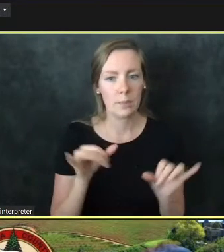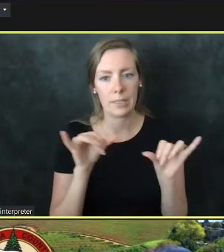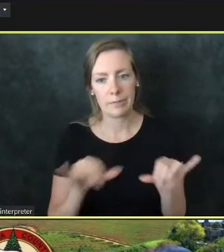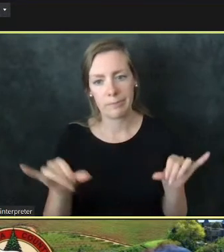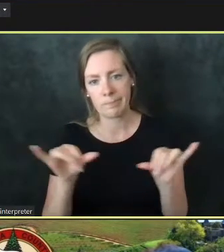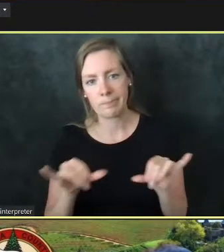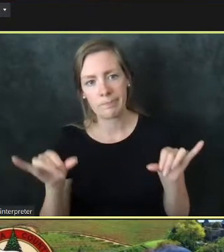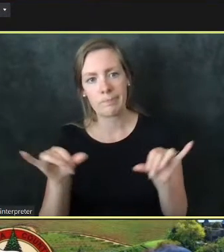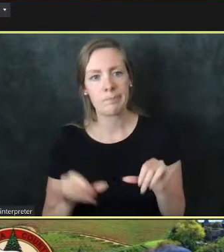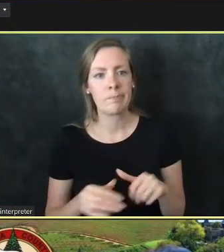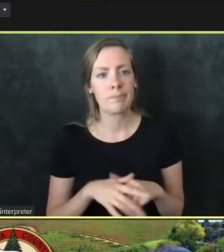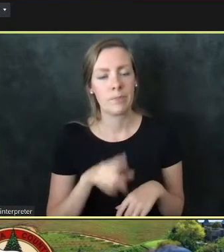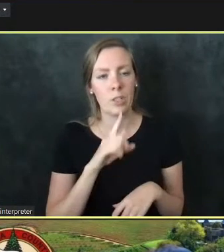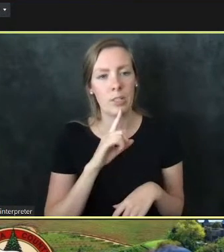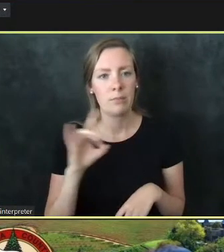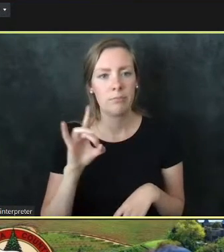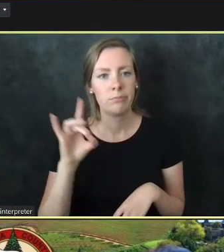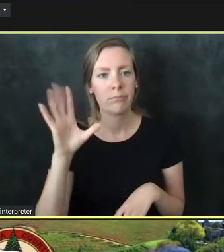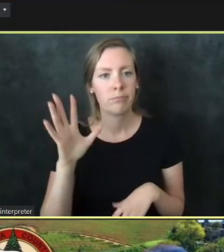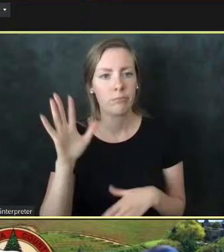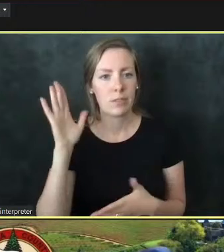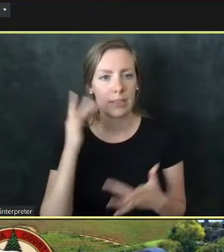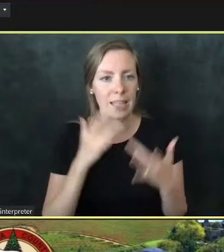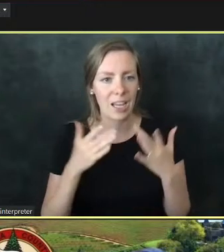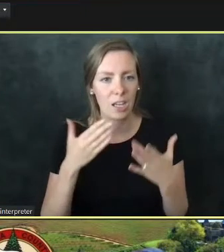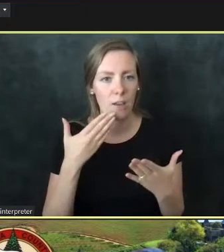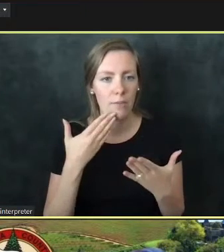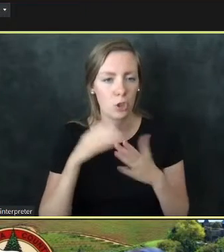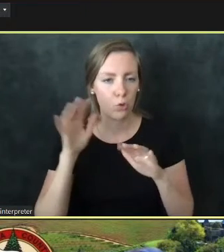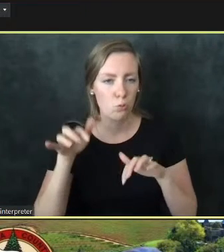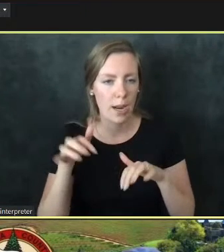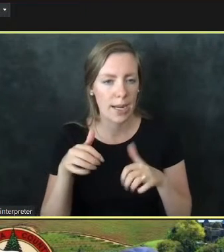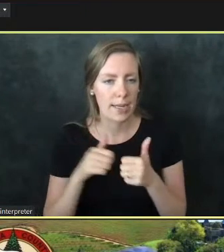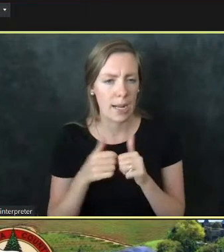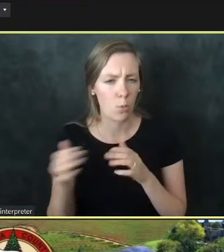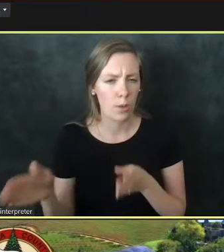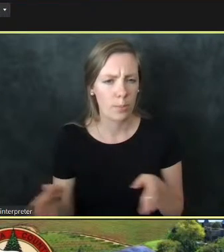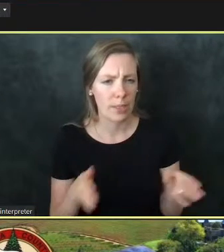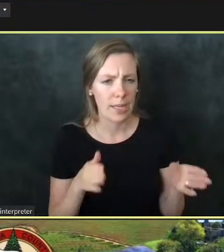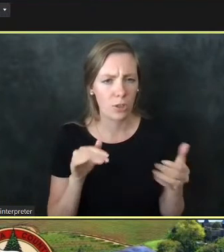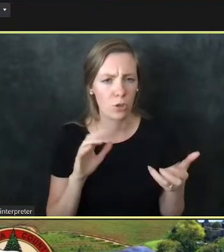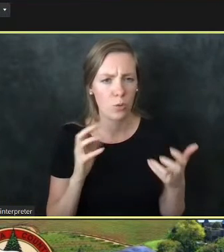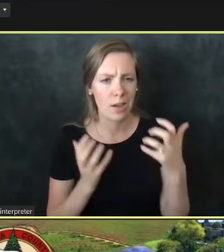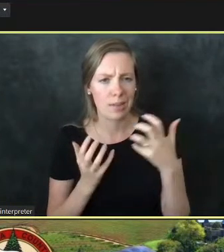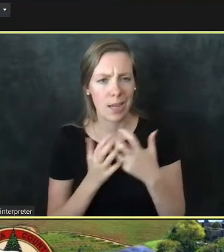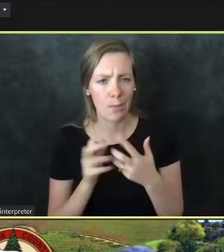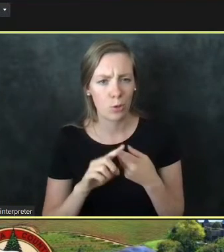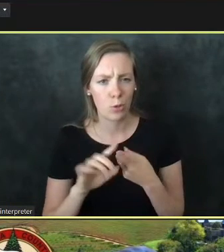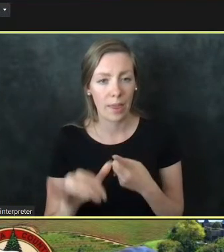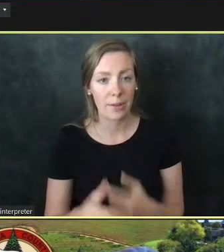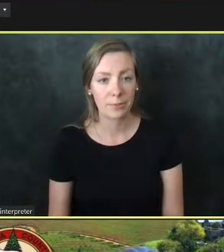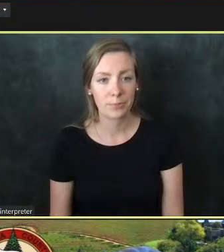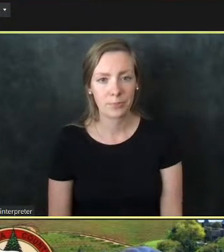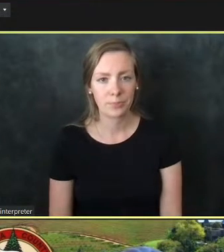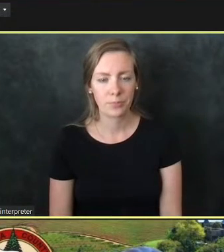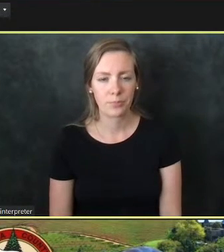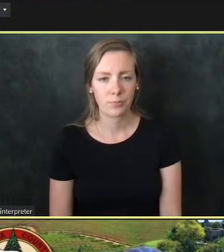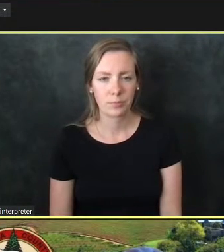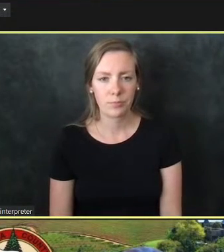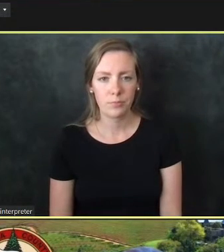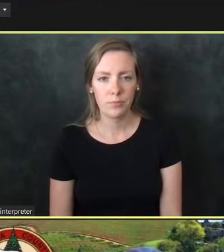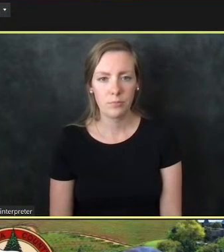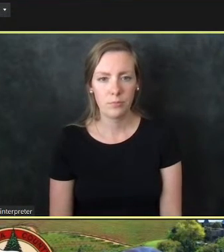of very donde volatile estamos weather patterns pasando, going ¿verdad? forward, and how we're Estamos prepared mirando el to clima y cómo that. está entrando y tenemos que I would adaptarnos.